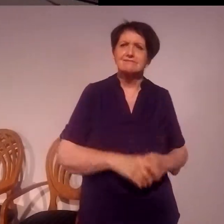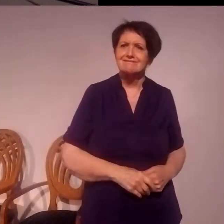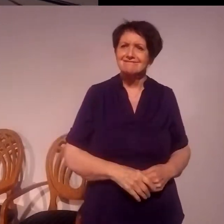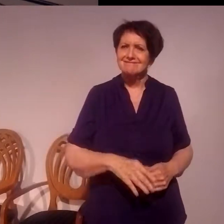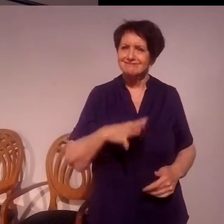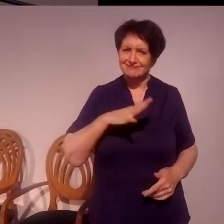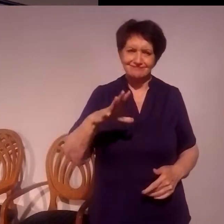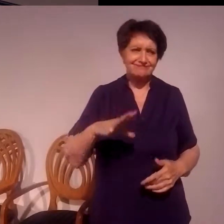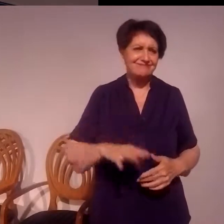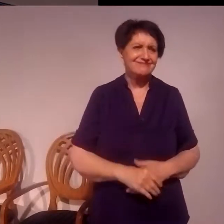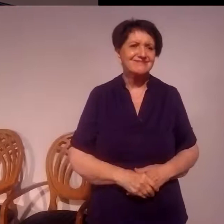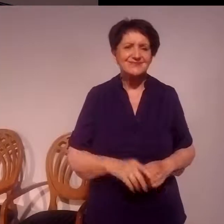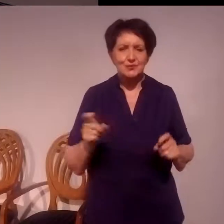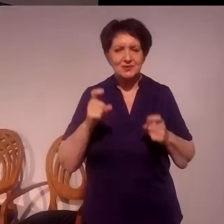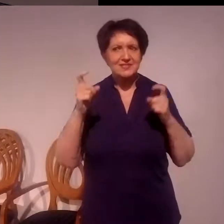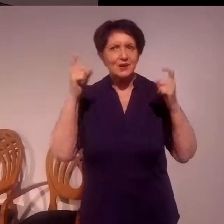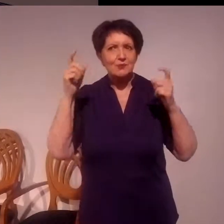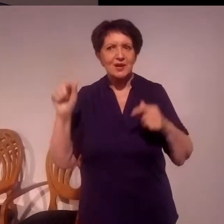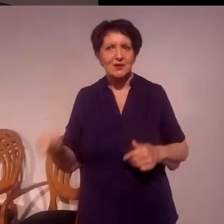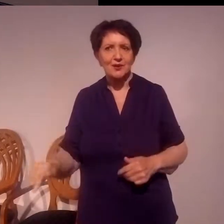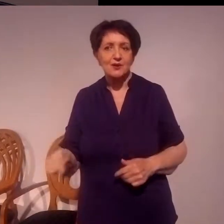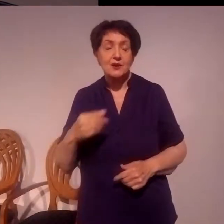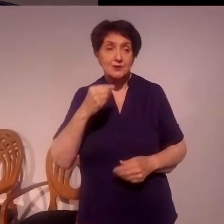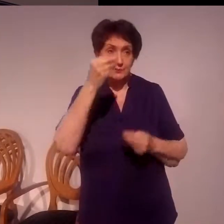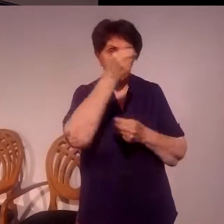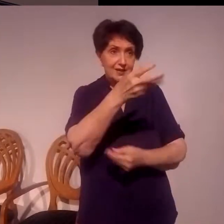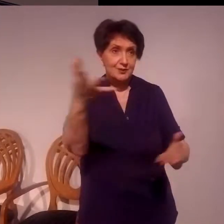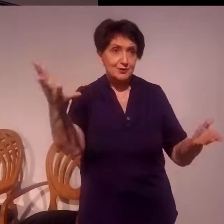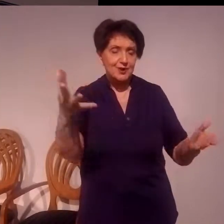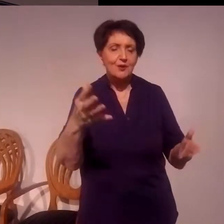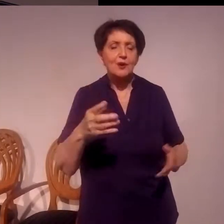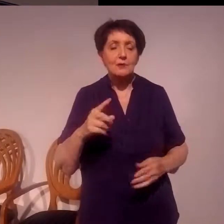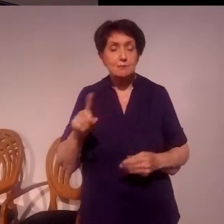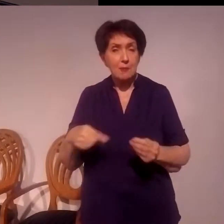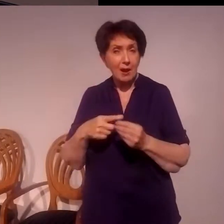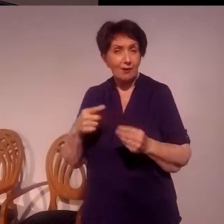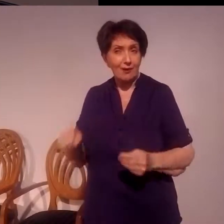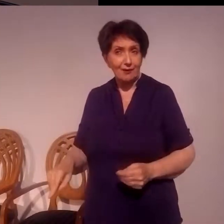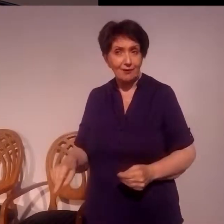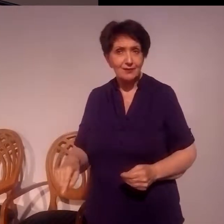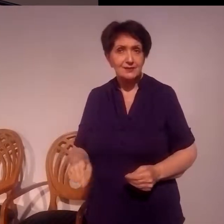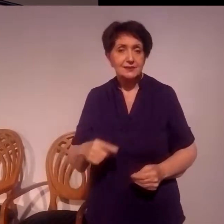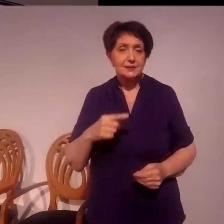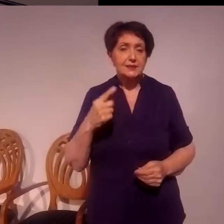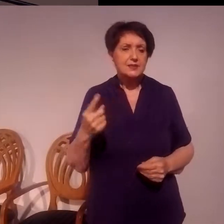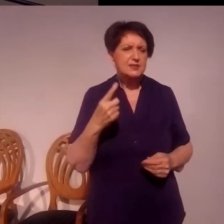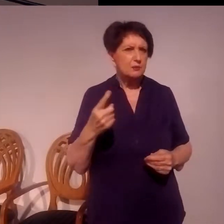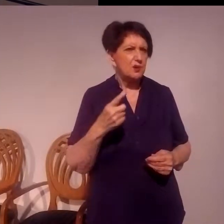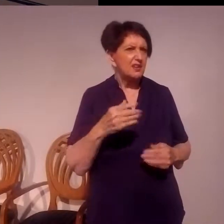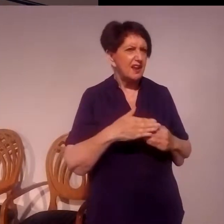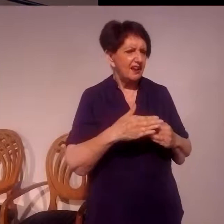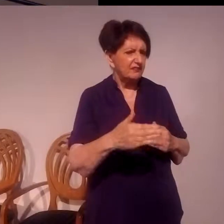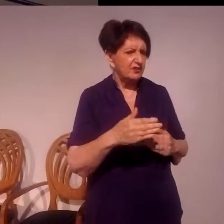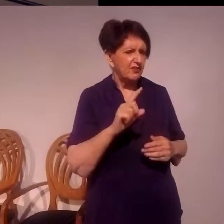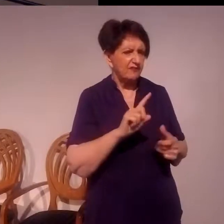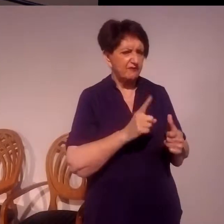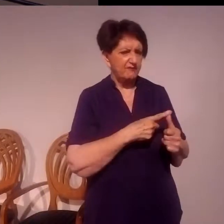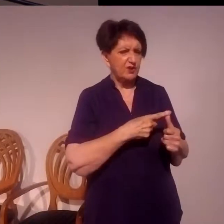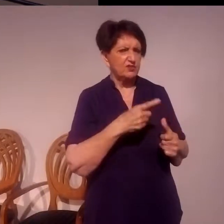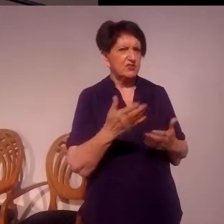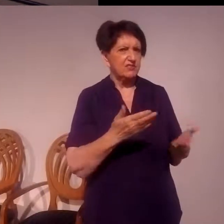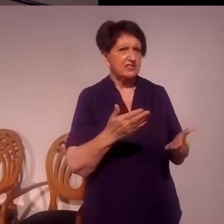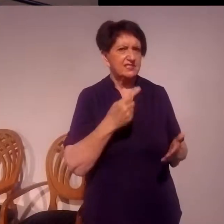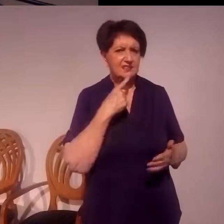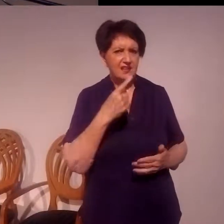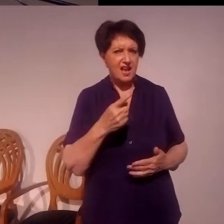so we celebrate her. And I want to tell you not only about her, but maybe someone after the first service said, I did not know that. So I'm